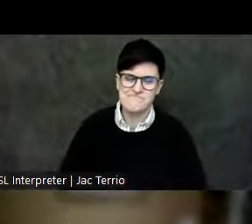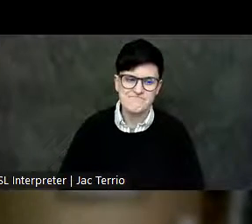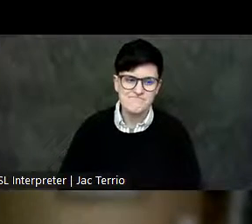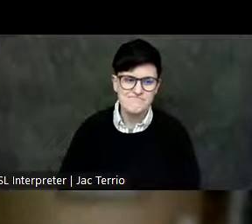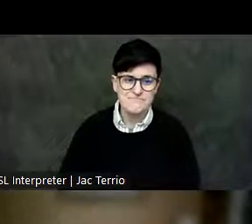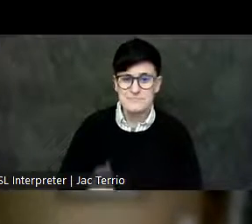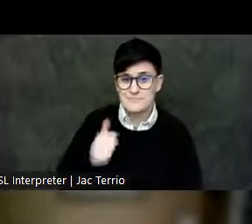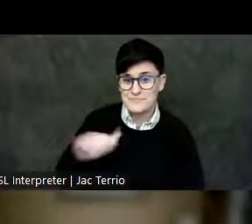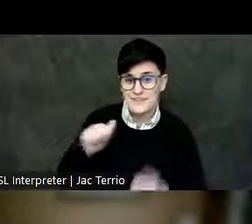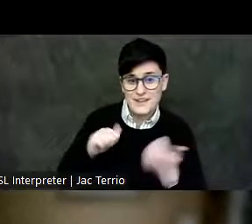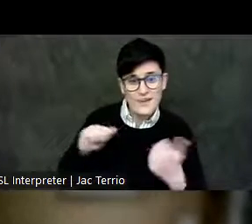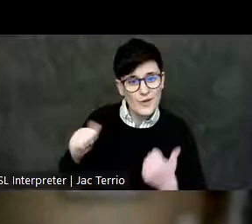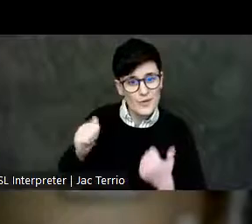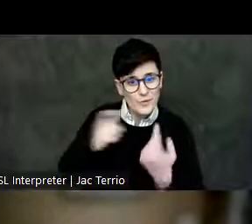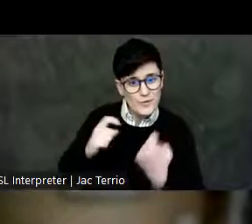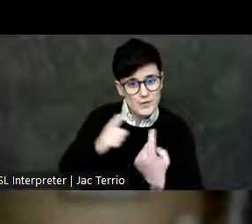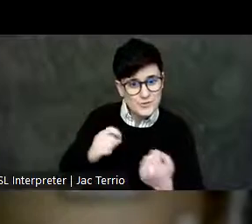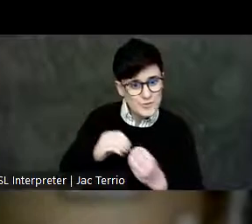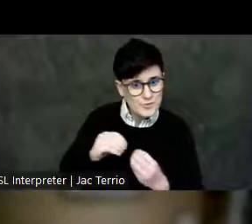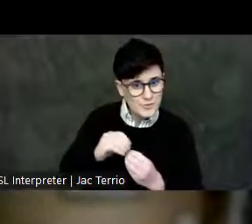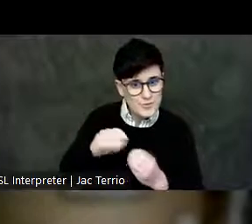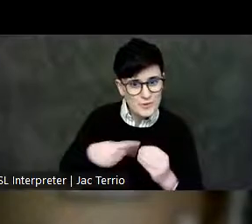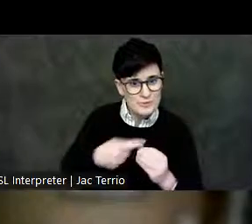Any other questions?